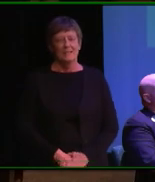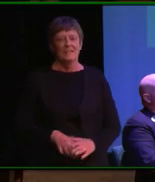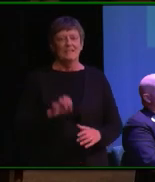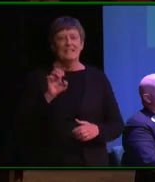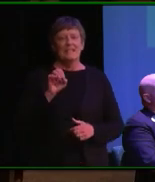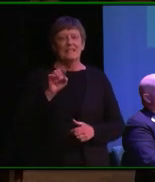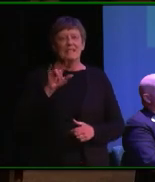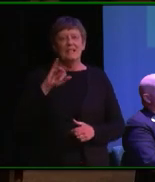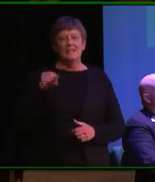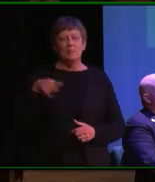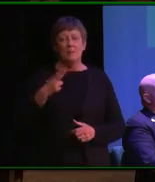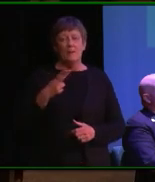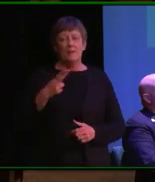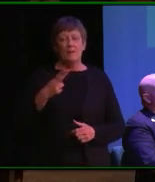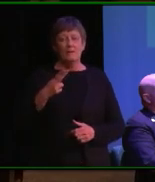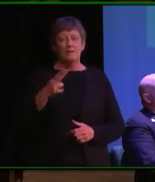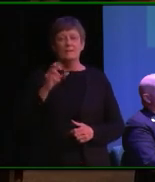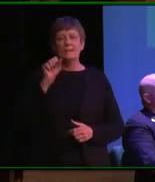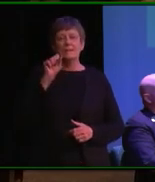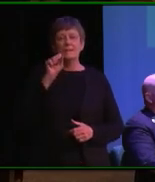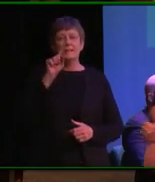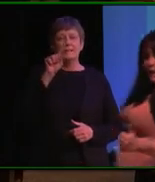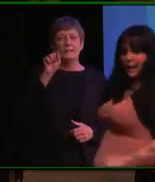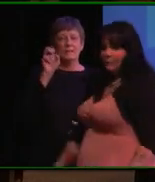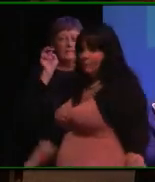Elizabeth Zvorsky, STEM Club.